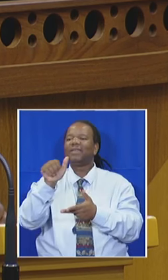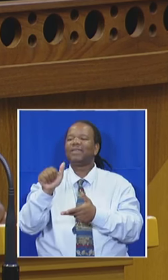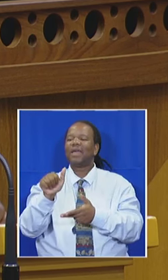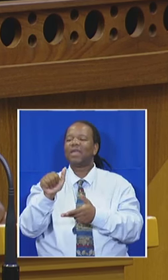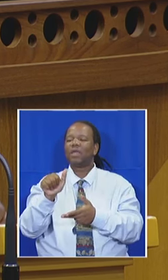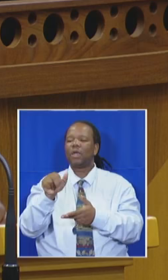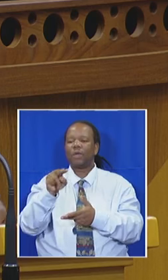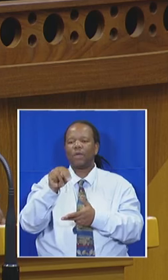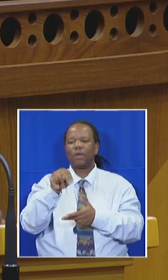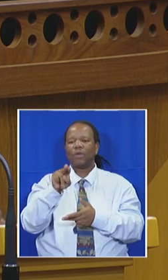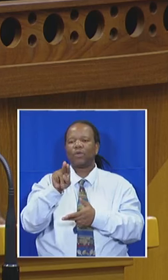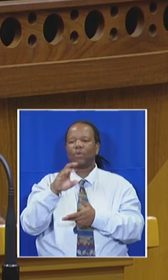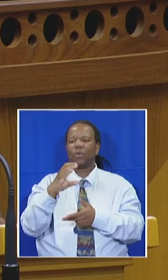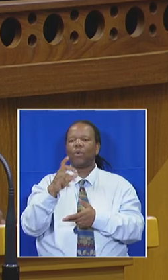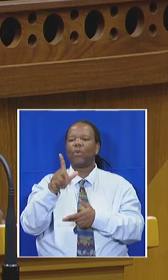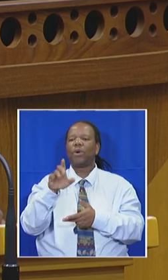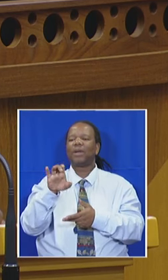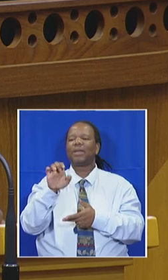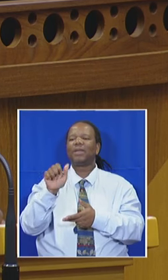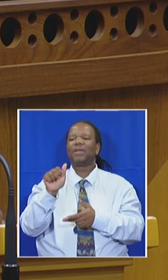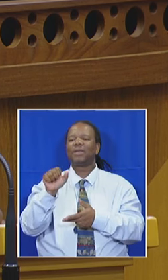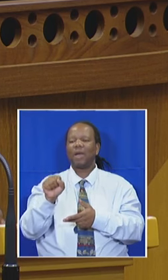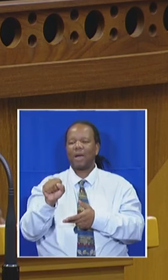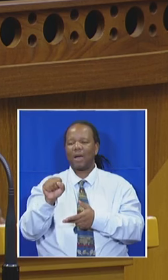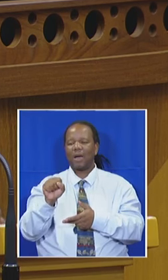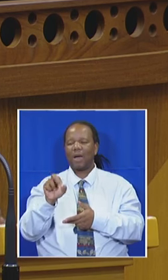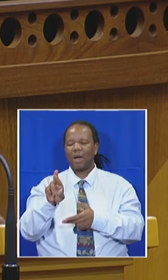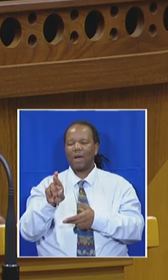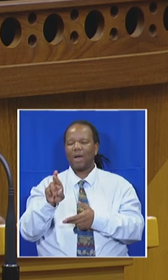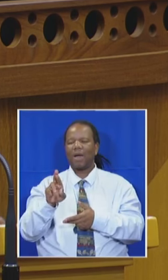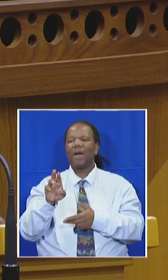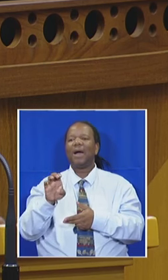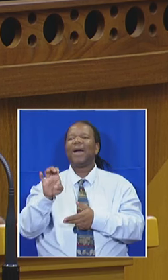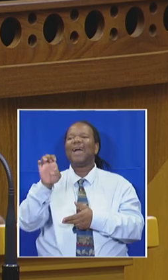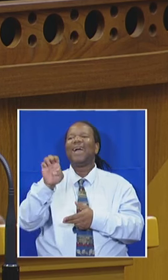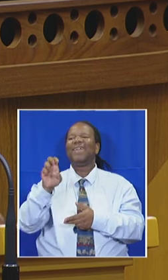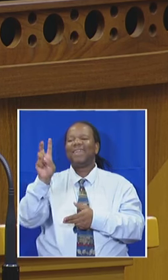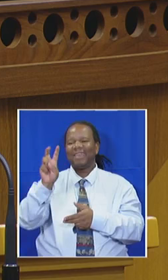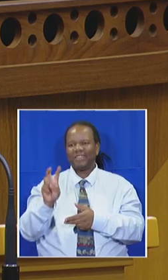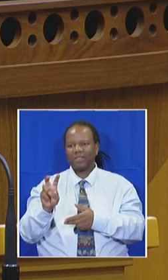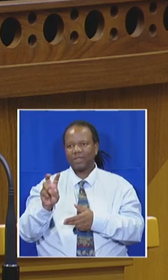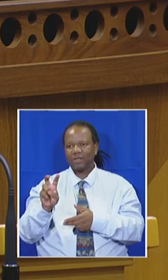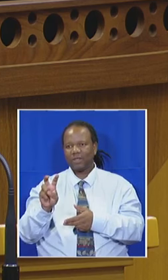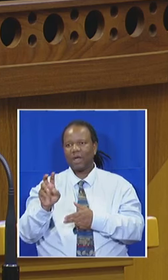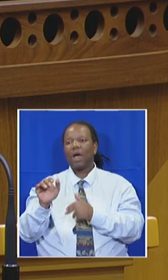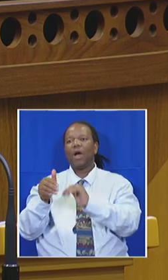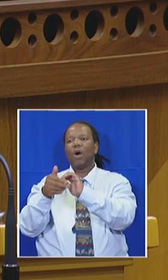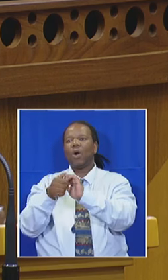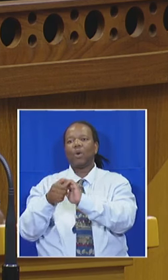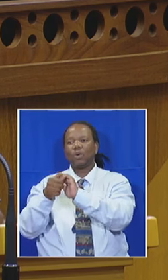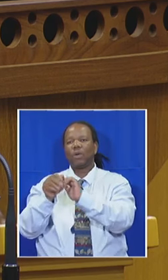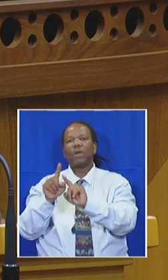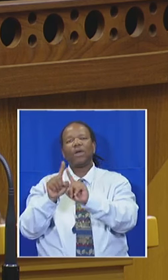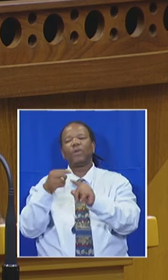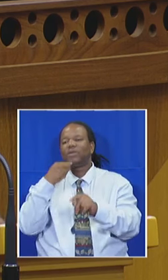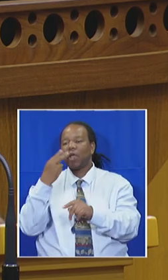Corporation as the procurers and operators of the various